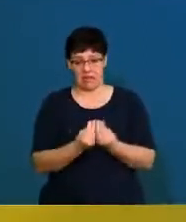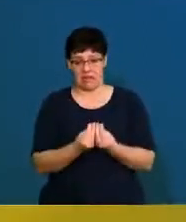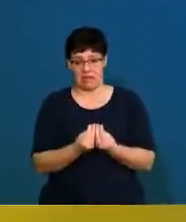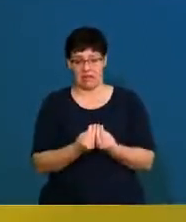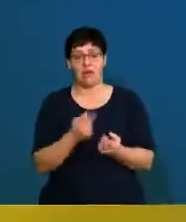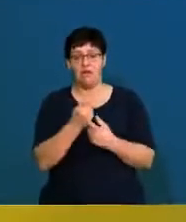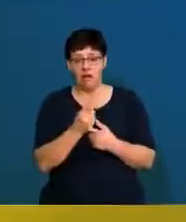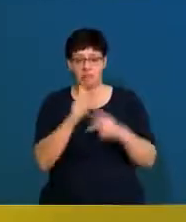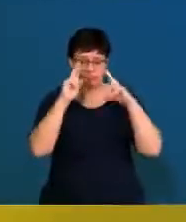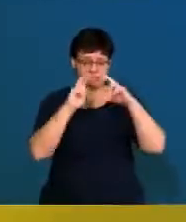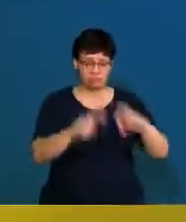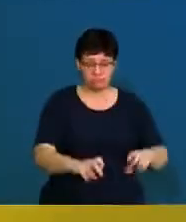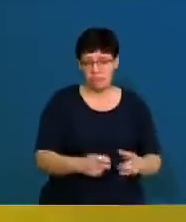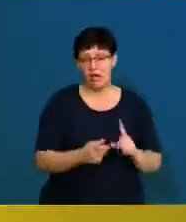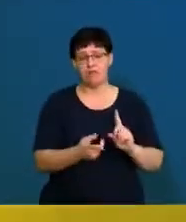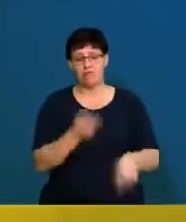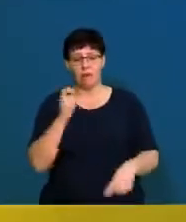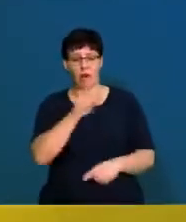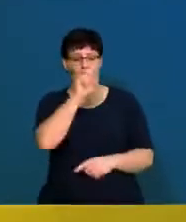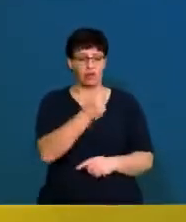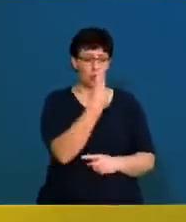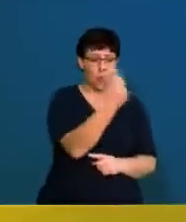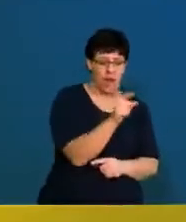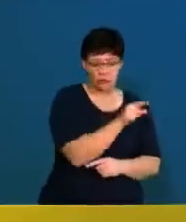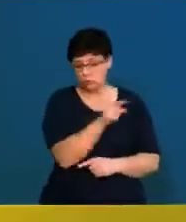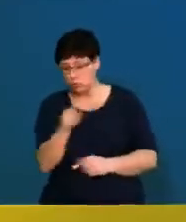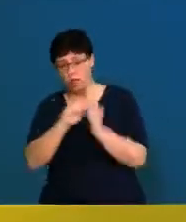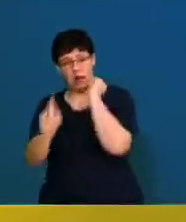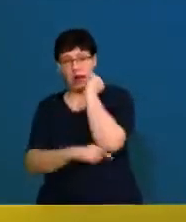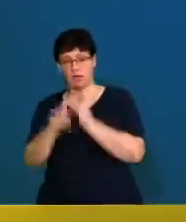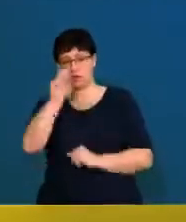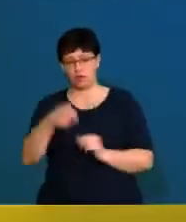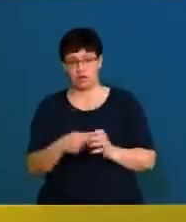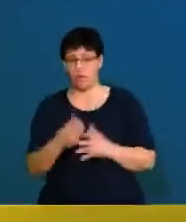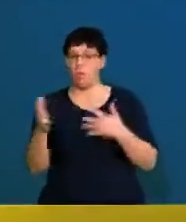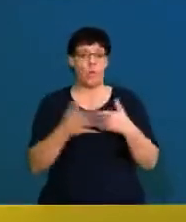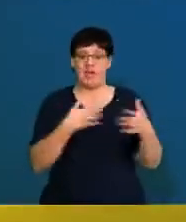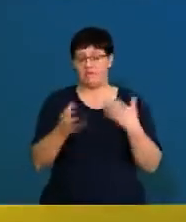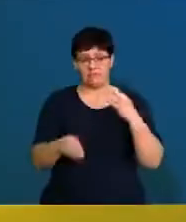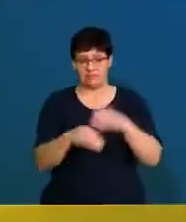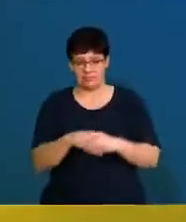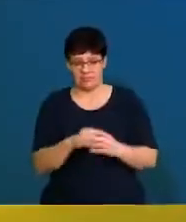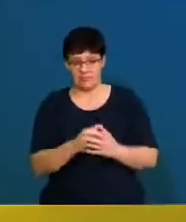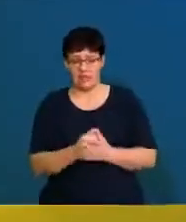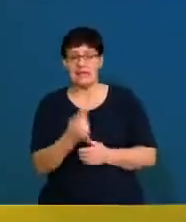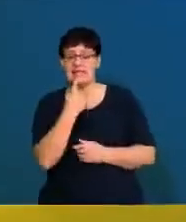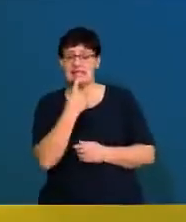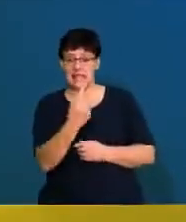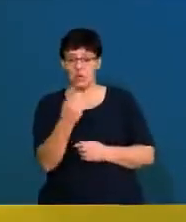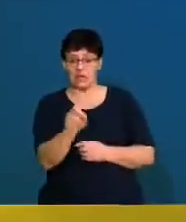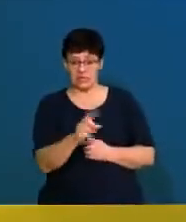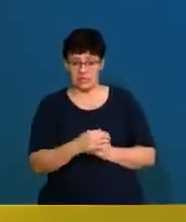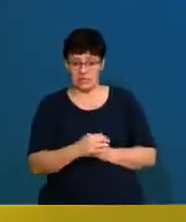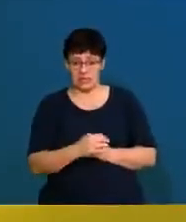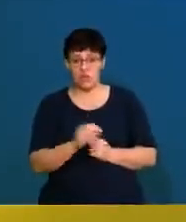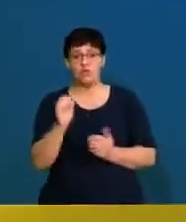be examined from question 1 until the last question, whatever the case may be. And then it says to us that we